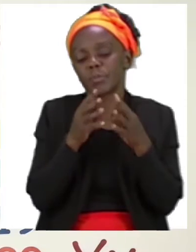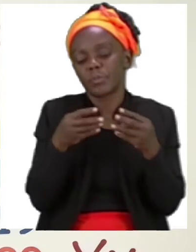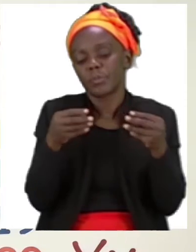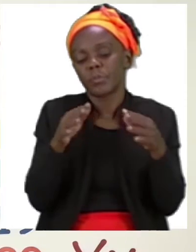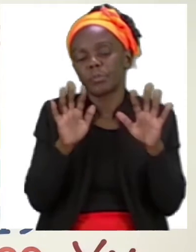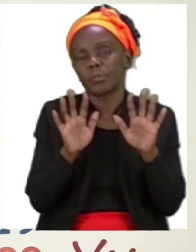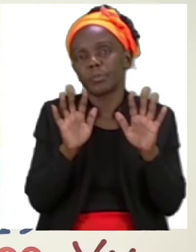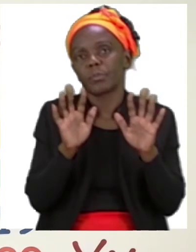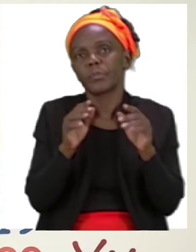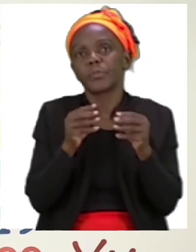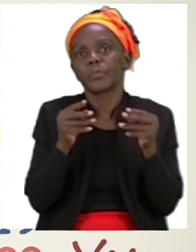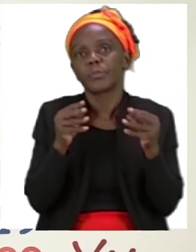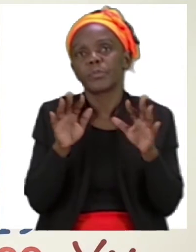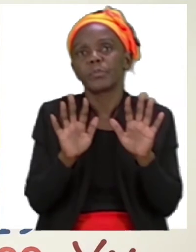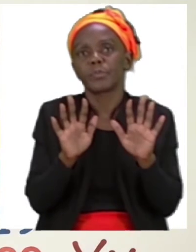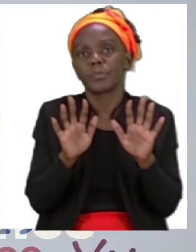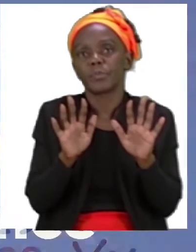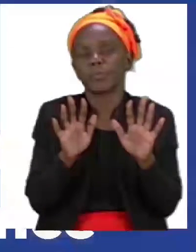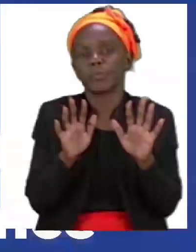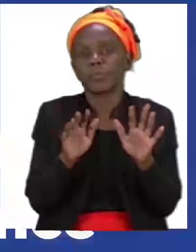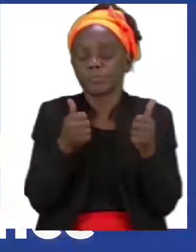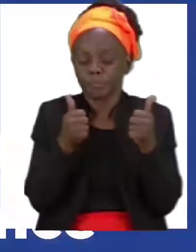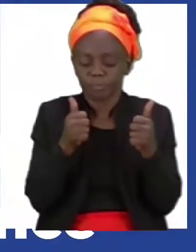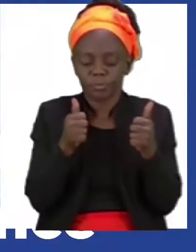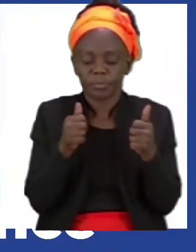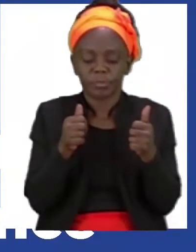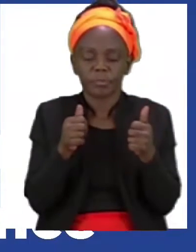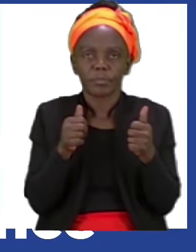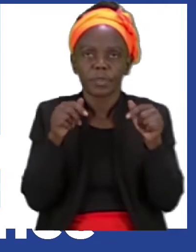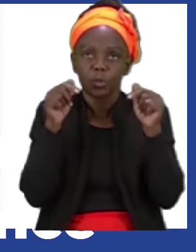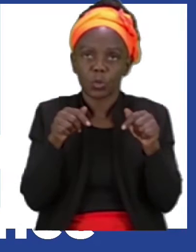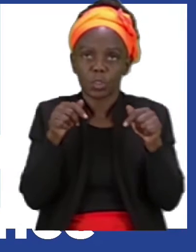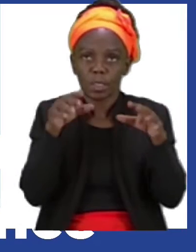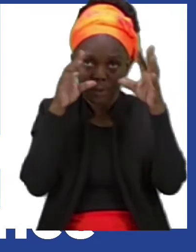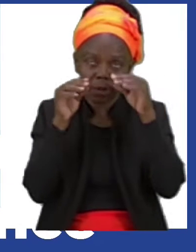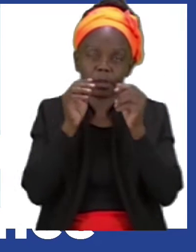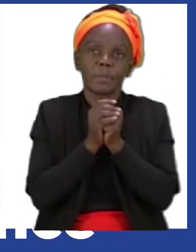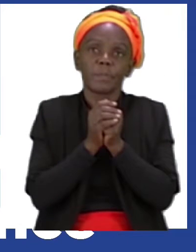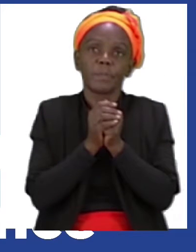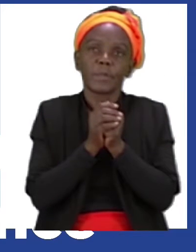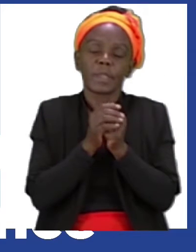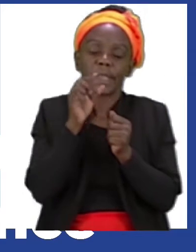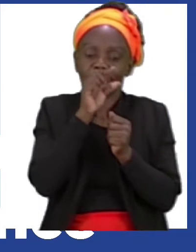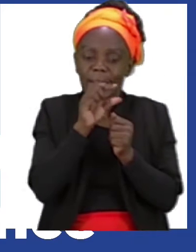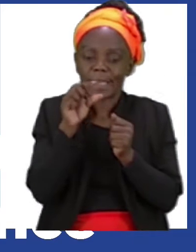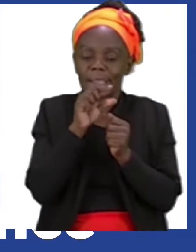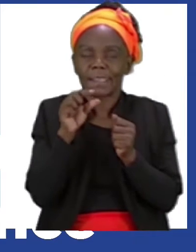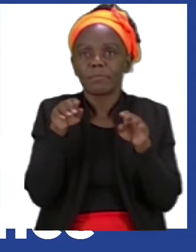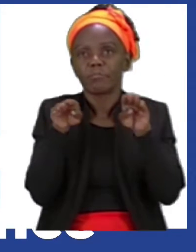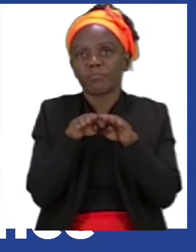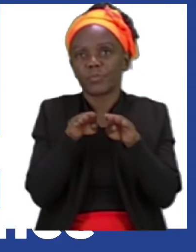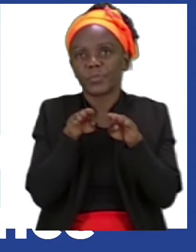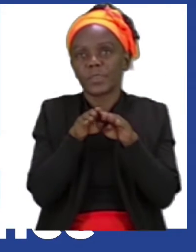touch anything else. Well done. For today's lesson, we will be talking about